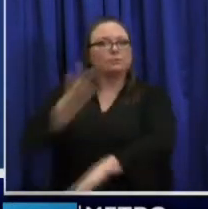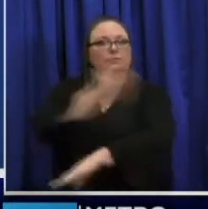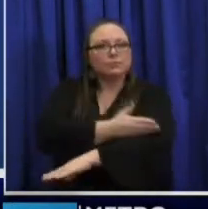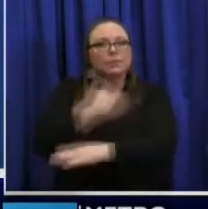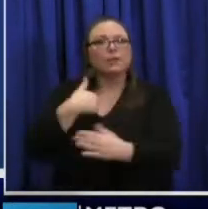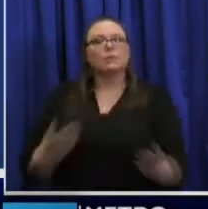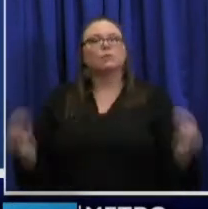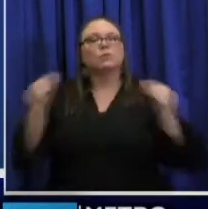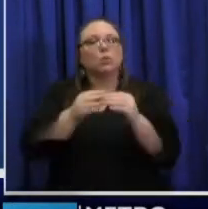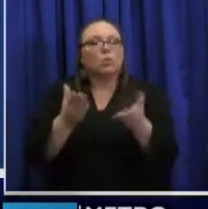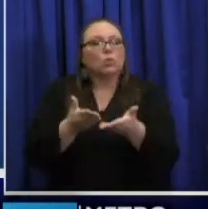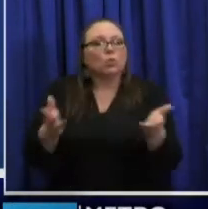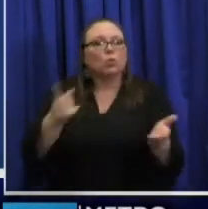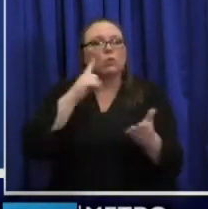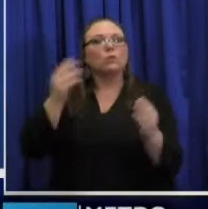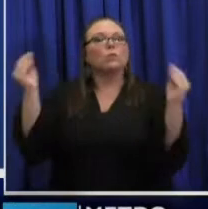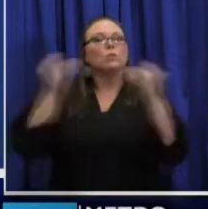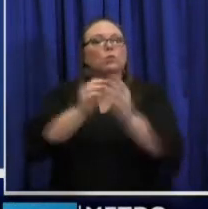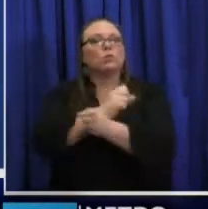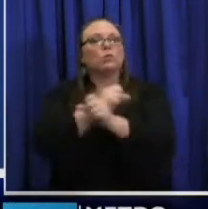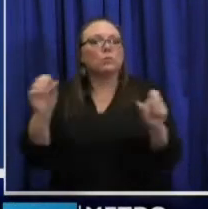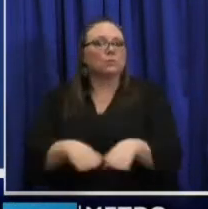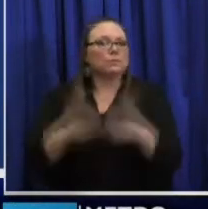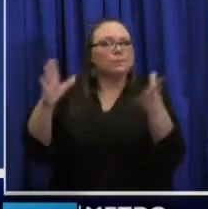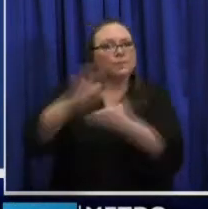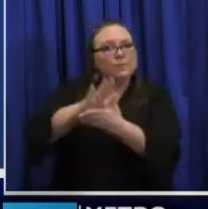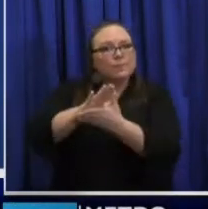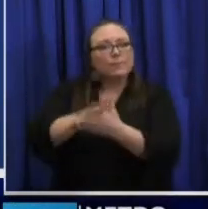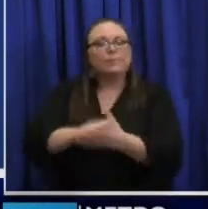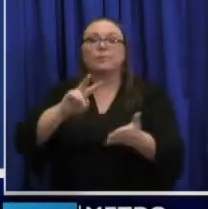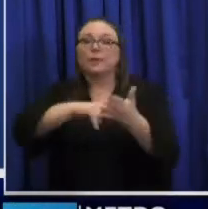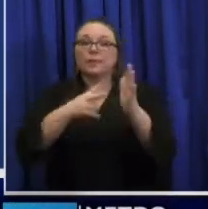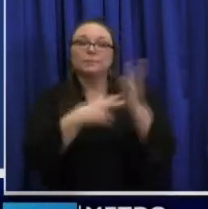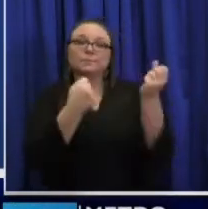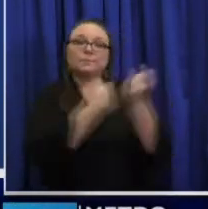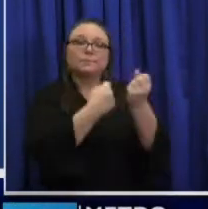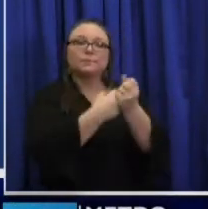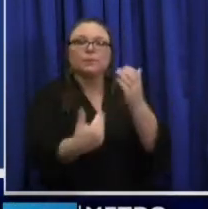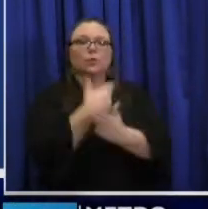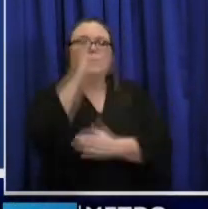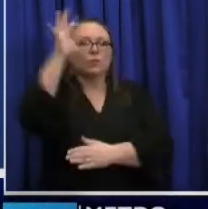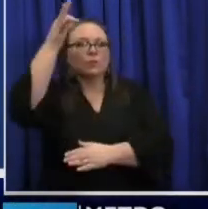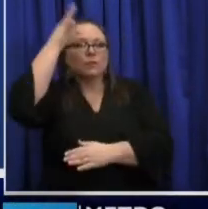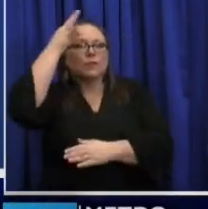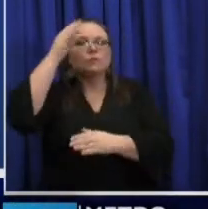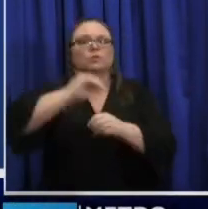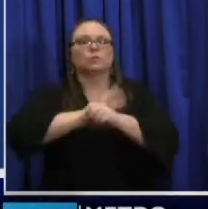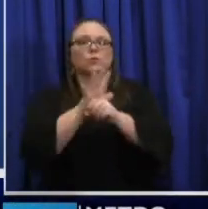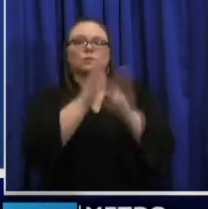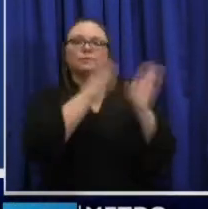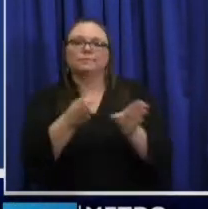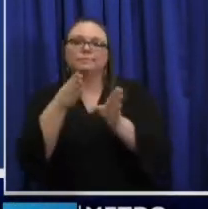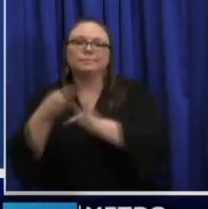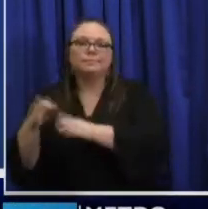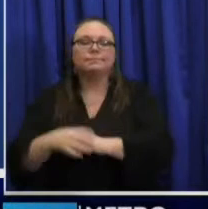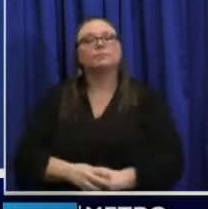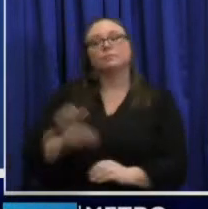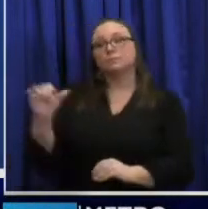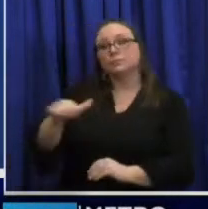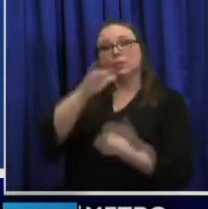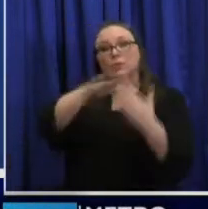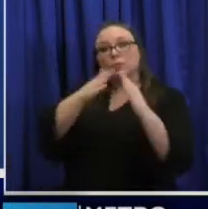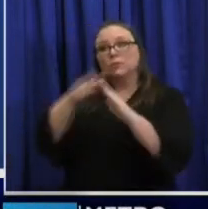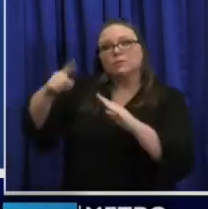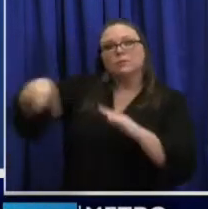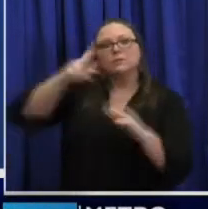more resources to safely reopen schools with the support of a new federal COVID strategy. And like other cities, we